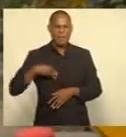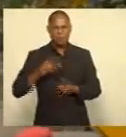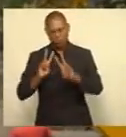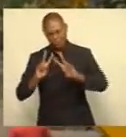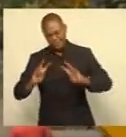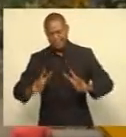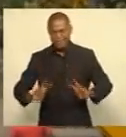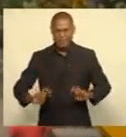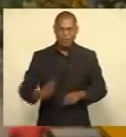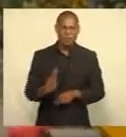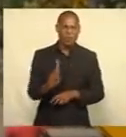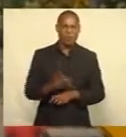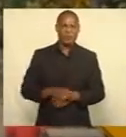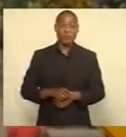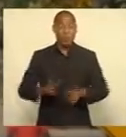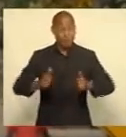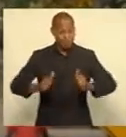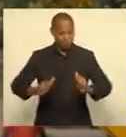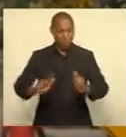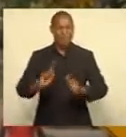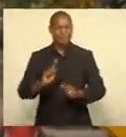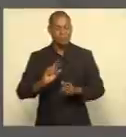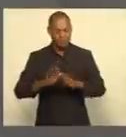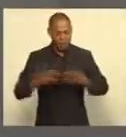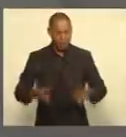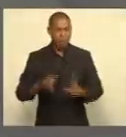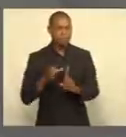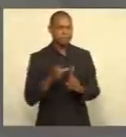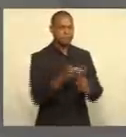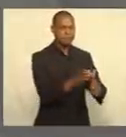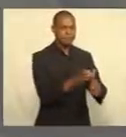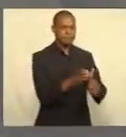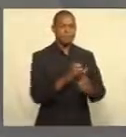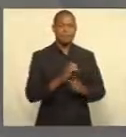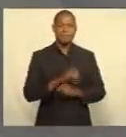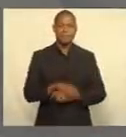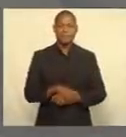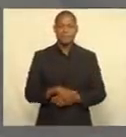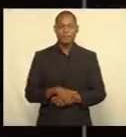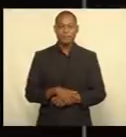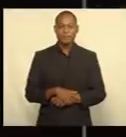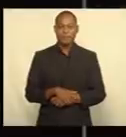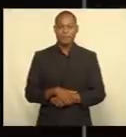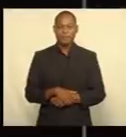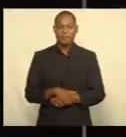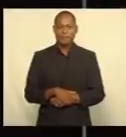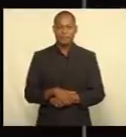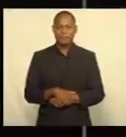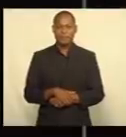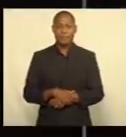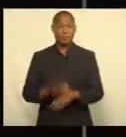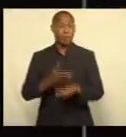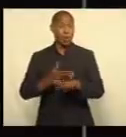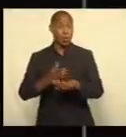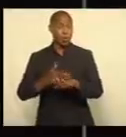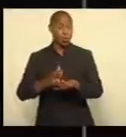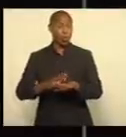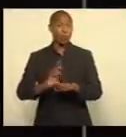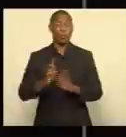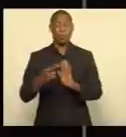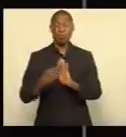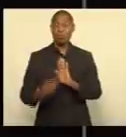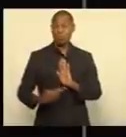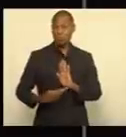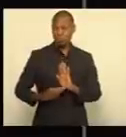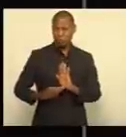says these drivers are now in quarantine. Pranita Prakash, FBC News. New health restrictions have been announced